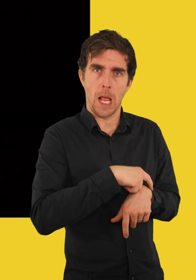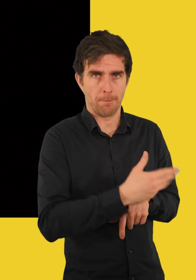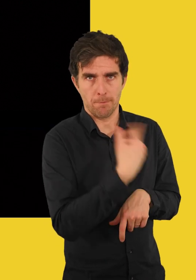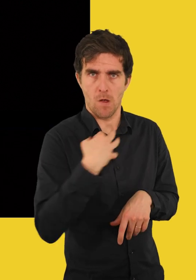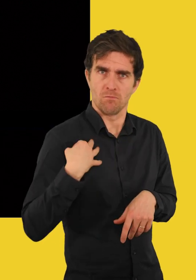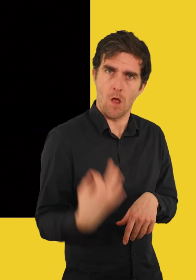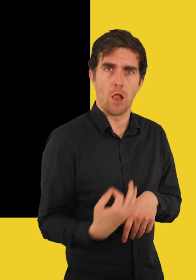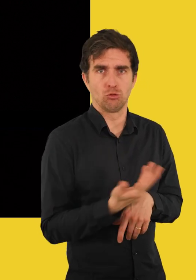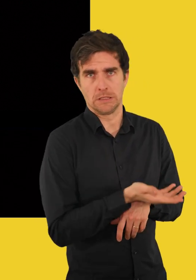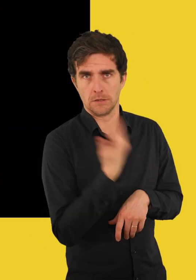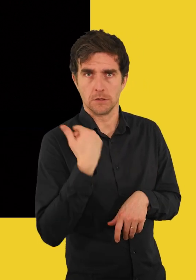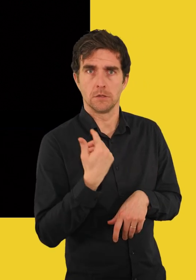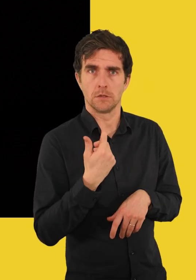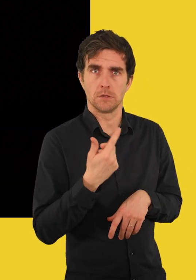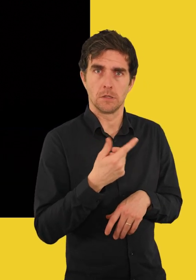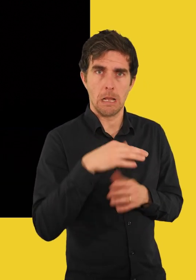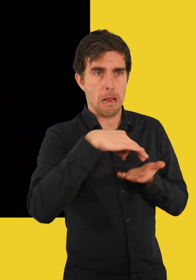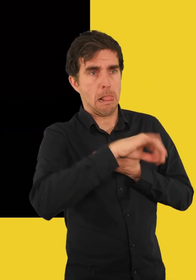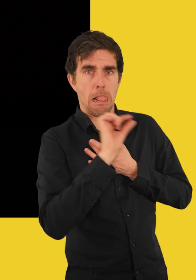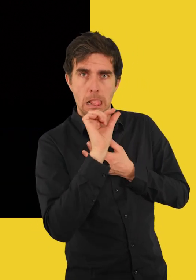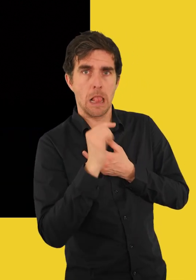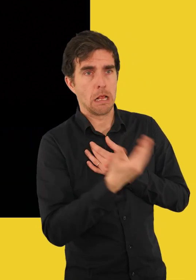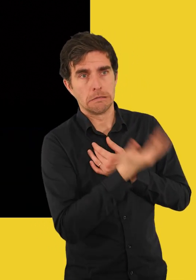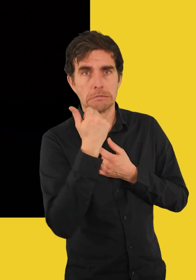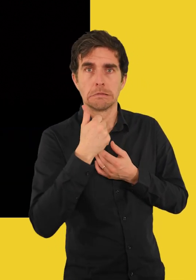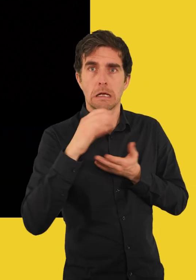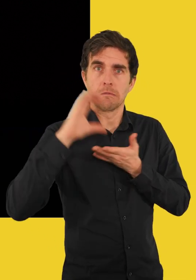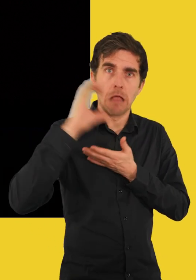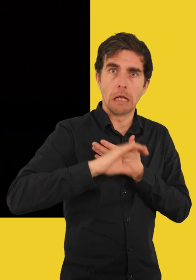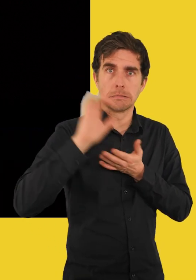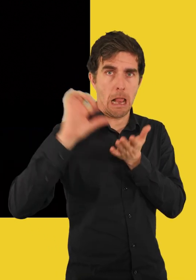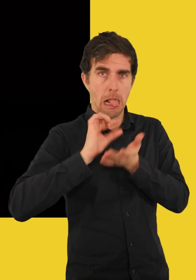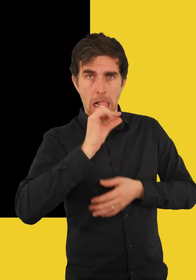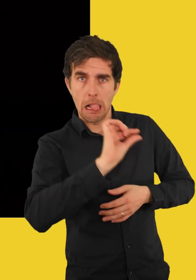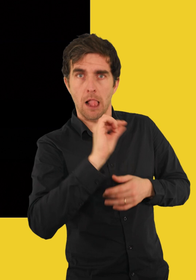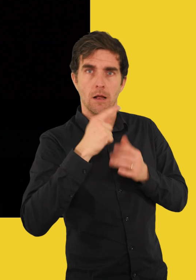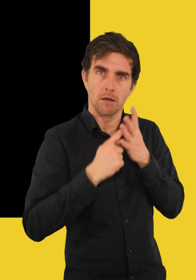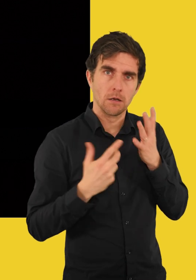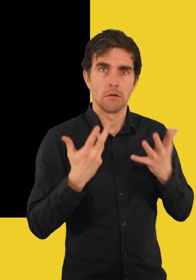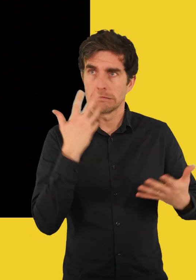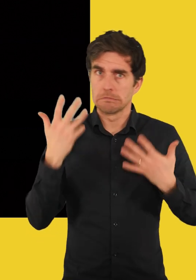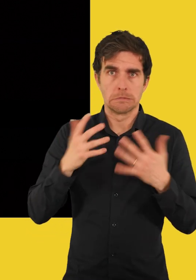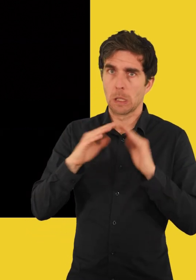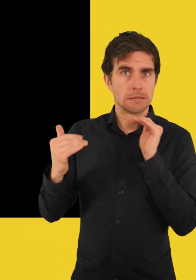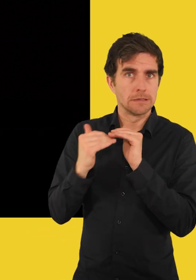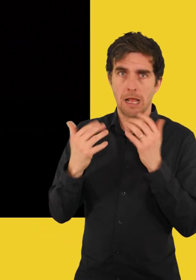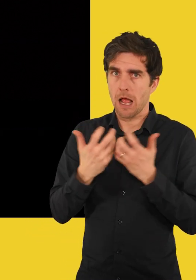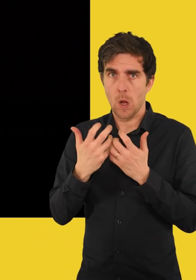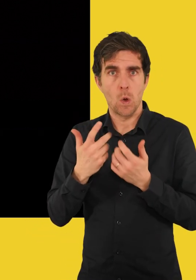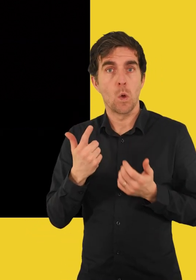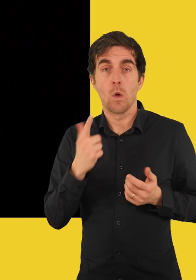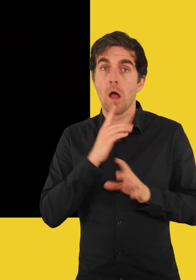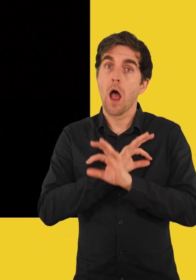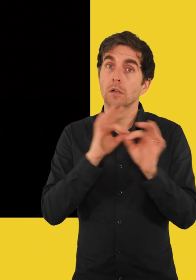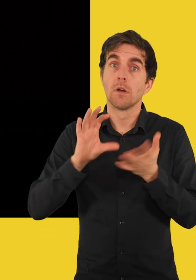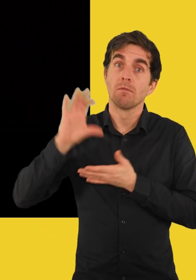volunteer, participate for minimal expenses, navigate funding systems that haven't been designed around their needs. If you are asking funding